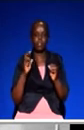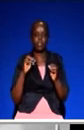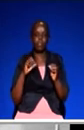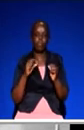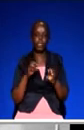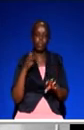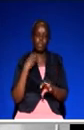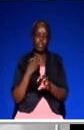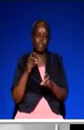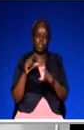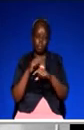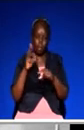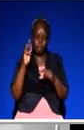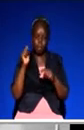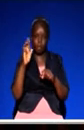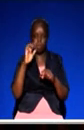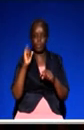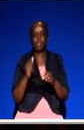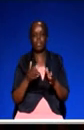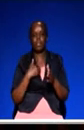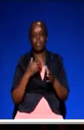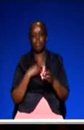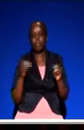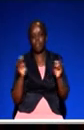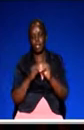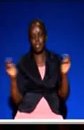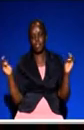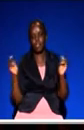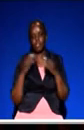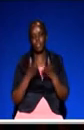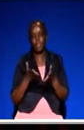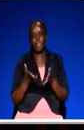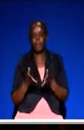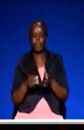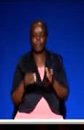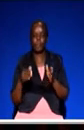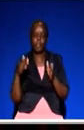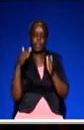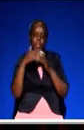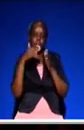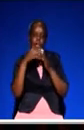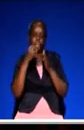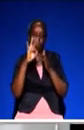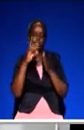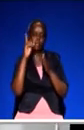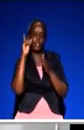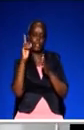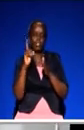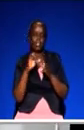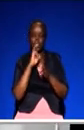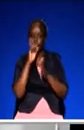Our steel bar has been magnetized. Now, what is the angle of dip? The angle of dip